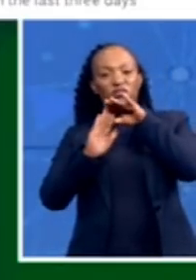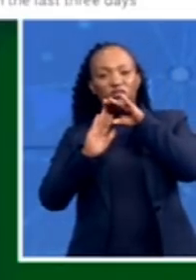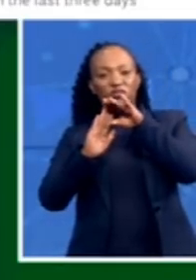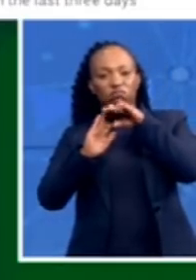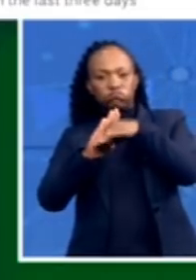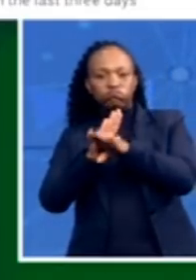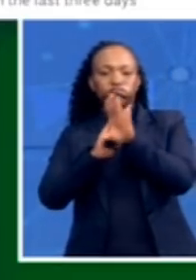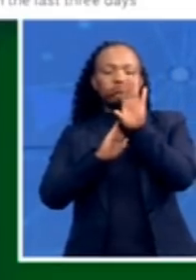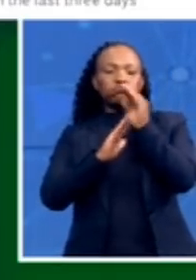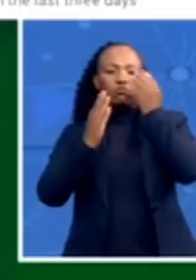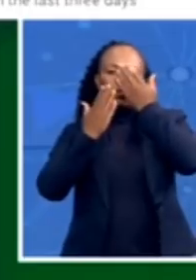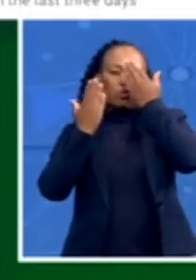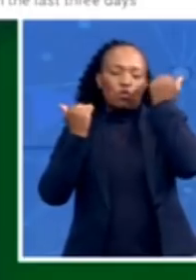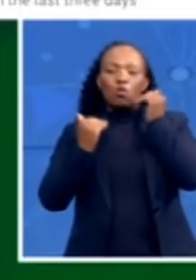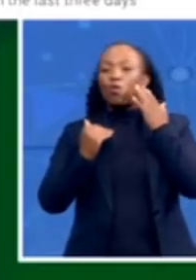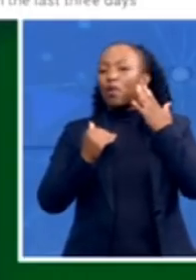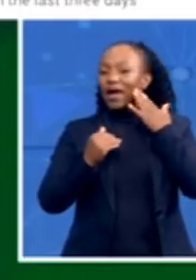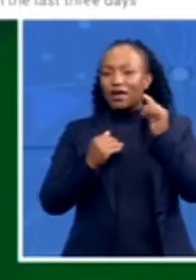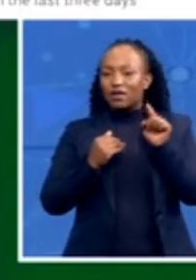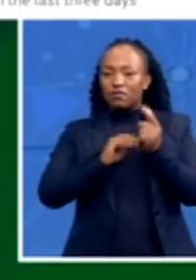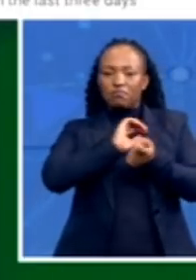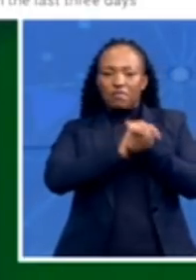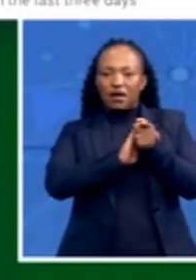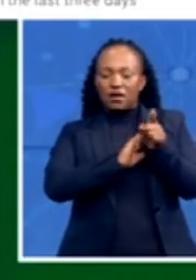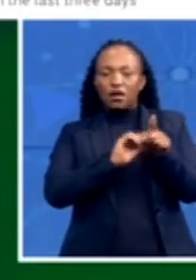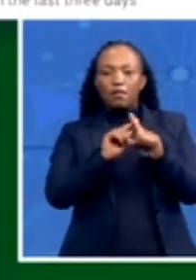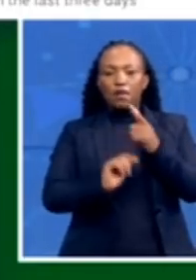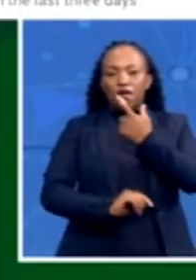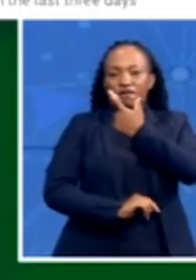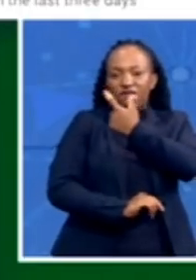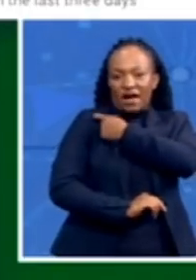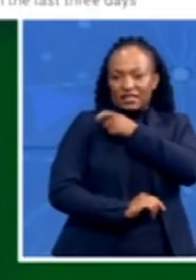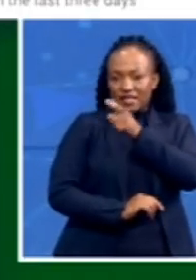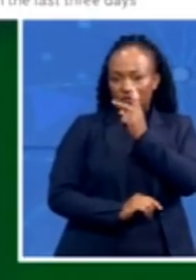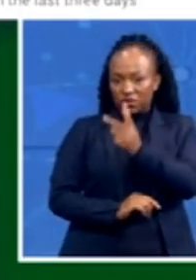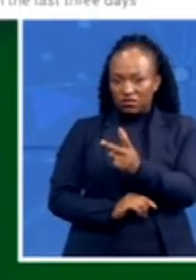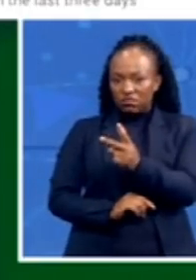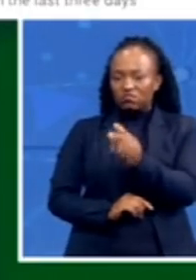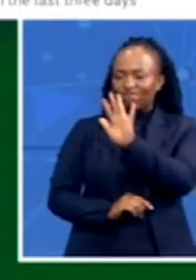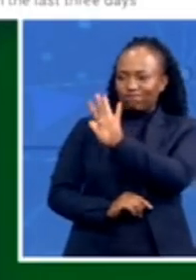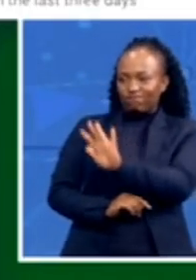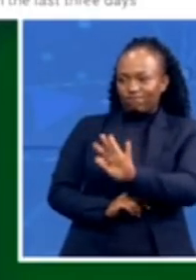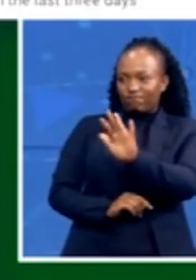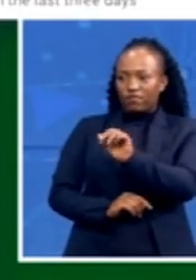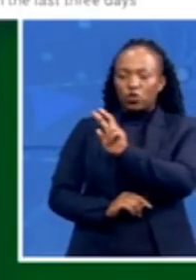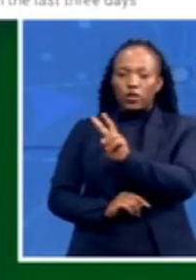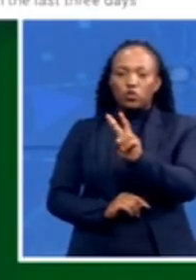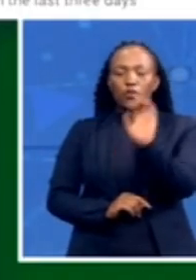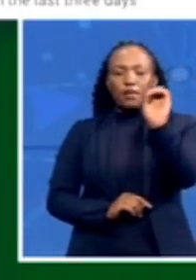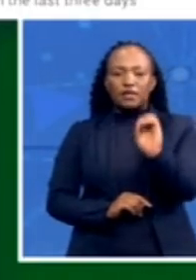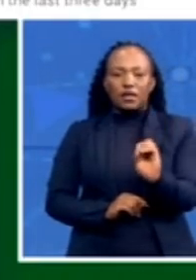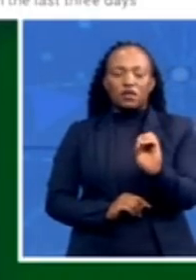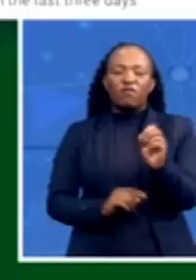of vaccination, as you can see there, we have now vaccinated 22% of our whole population, not